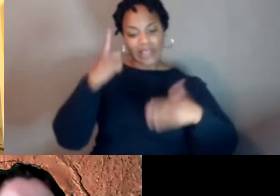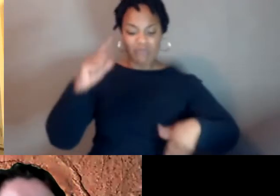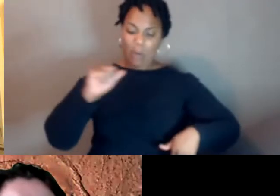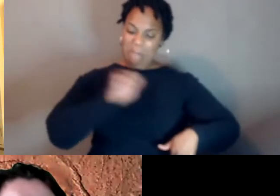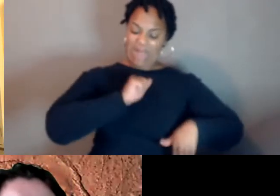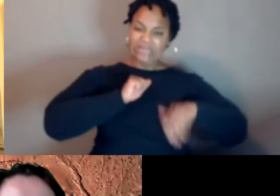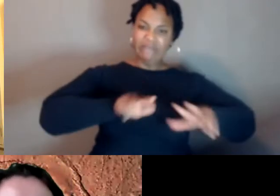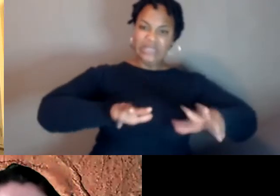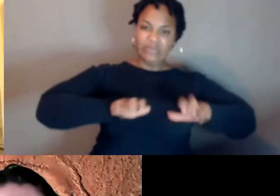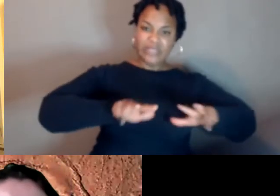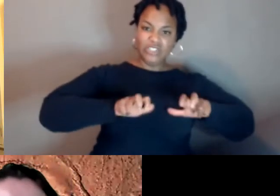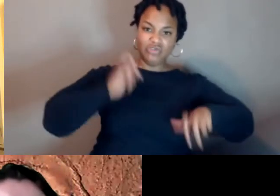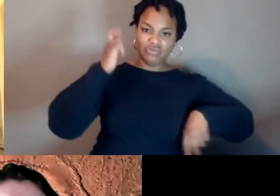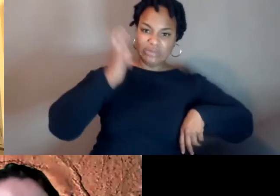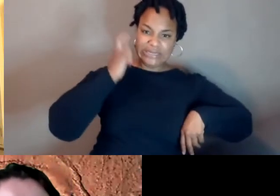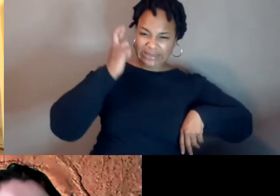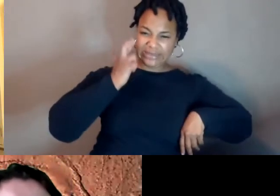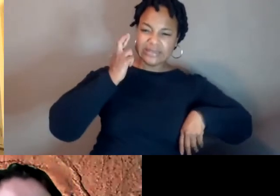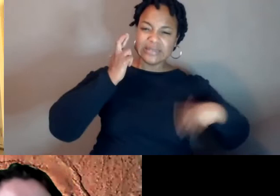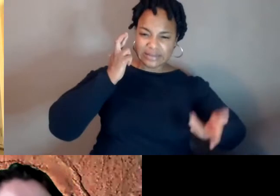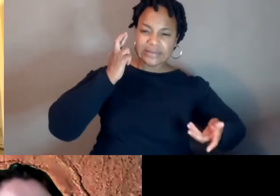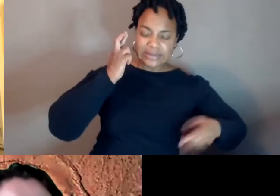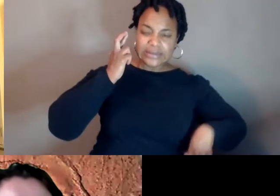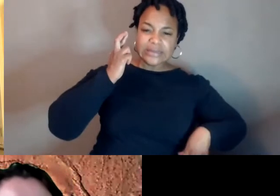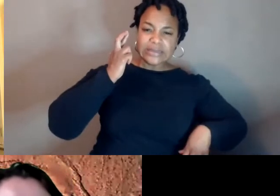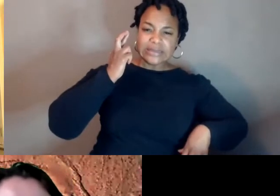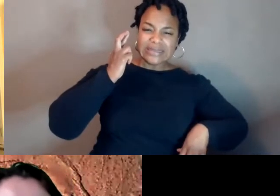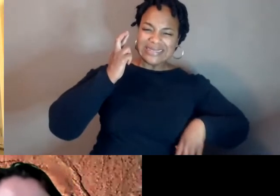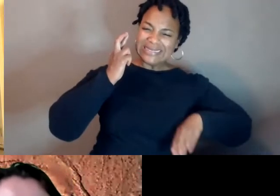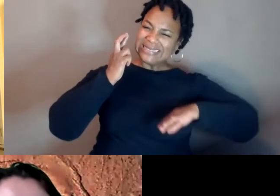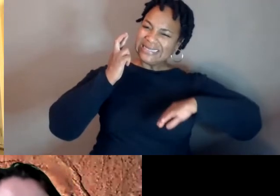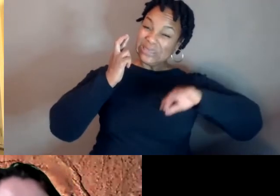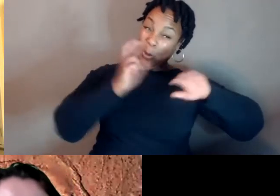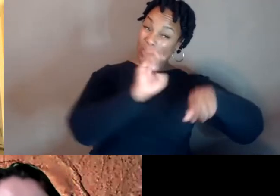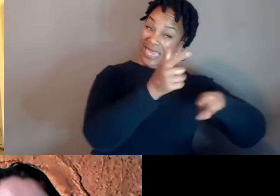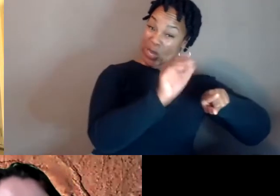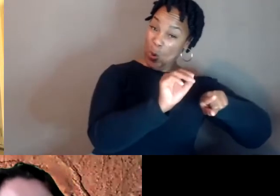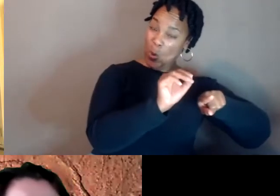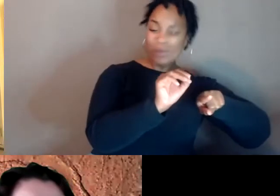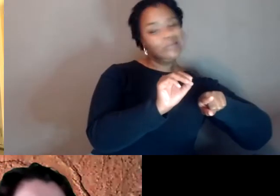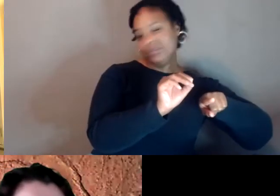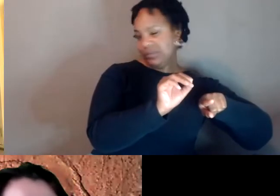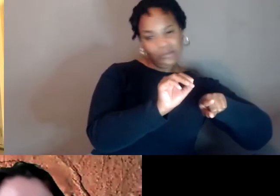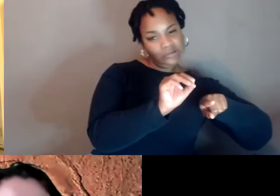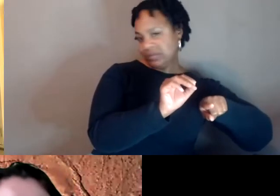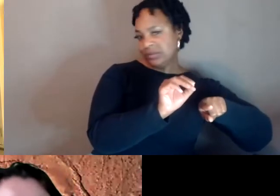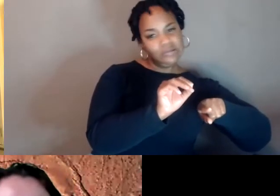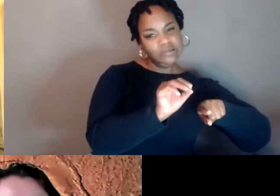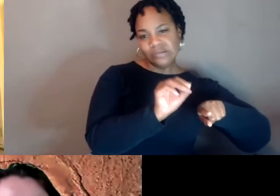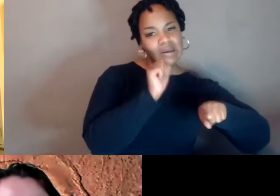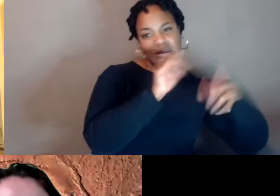selfish purposes. Okay. And I guess I would have to say, no, there is no place.